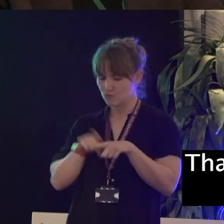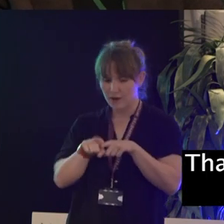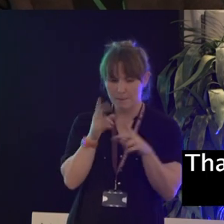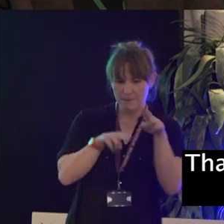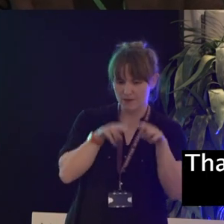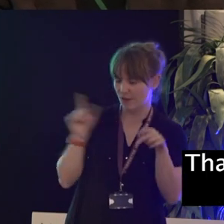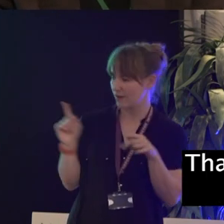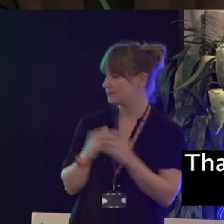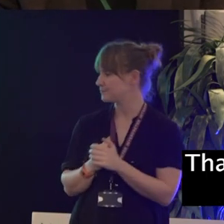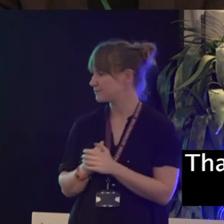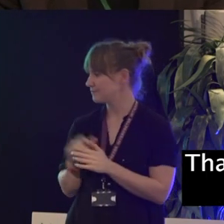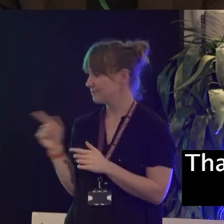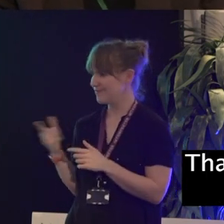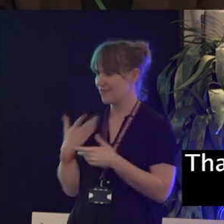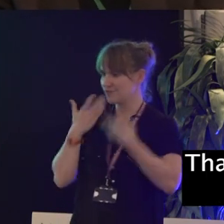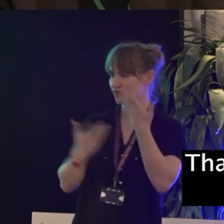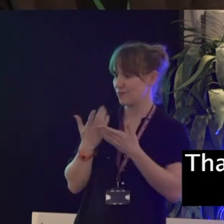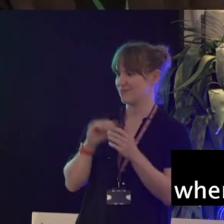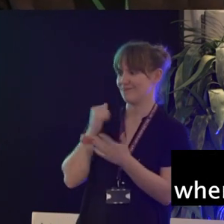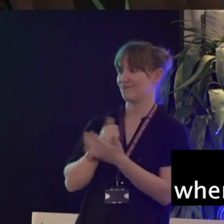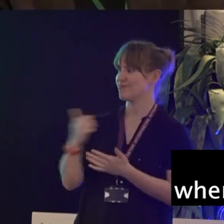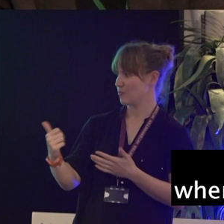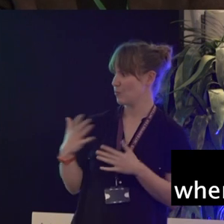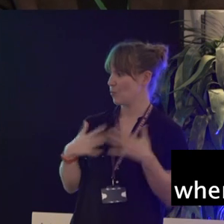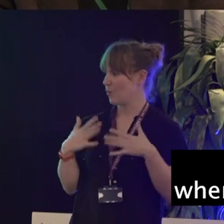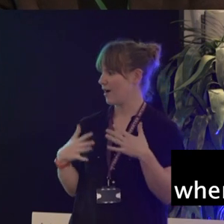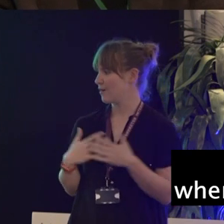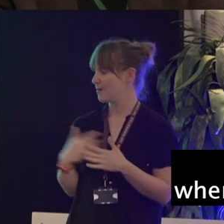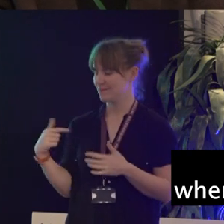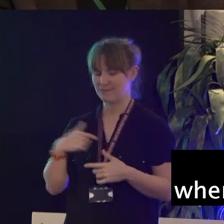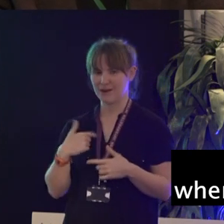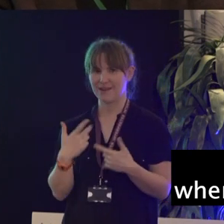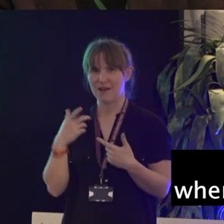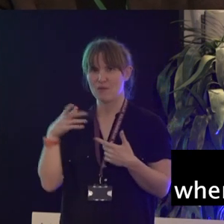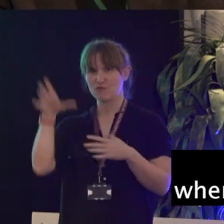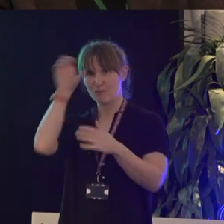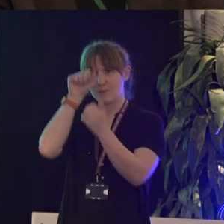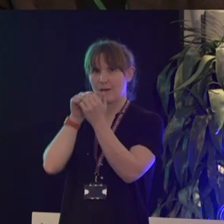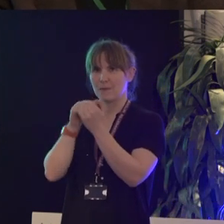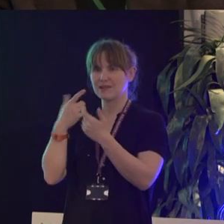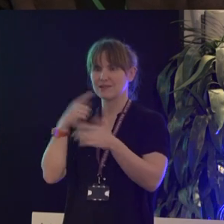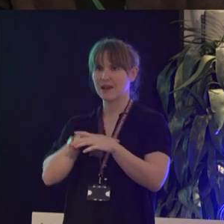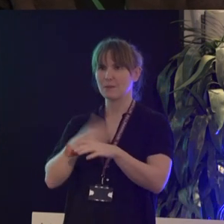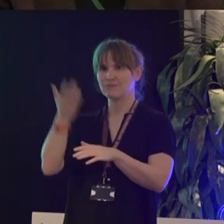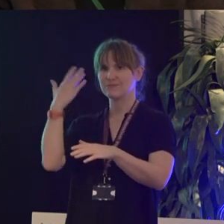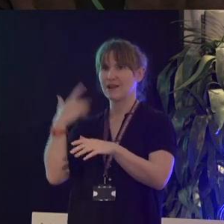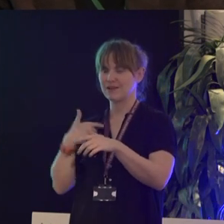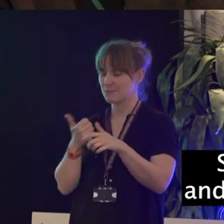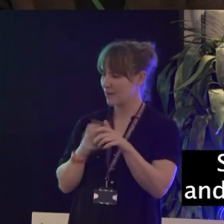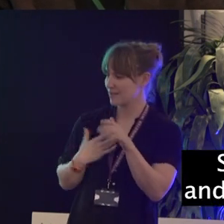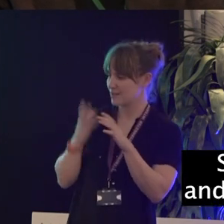Thank you, Ana. That description is incredible, man. You just gave me loads of memories of times when that's happened for me as well.